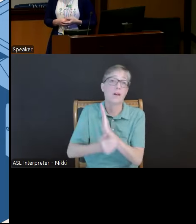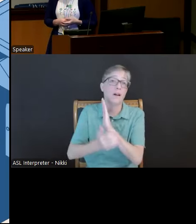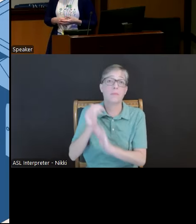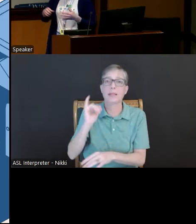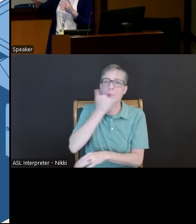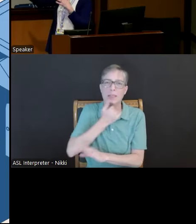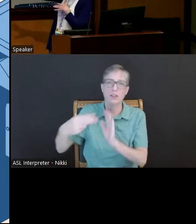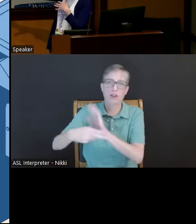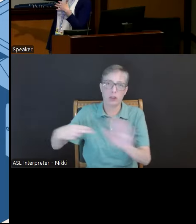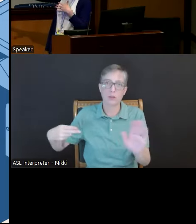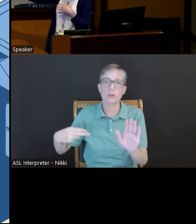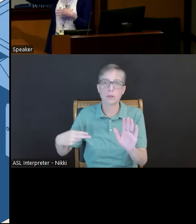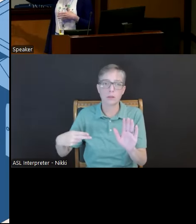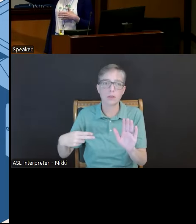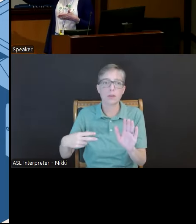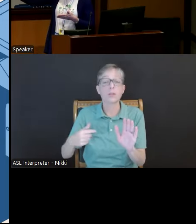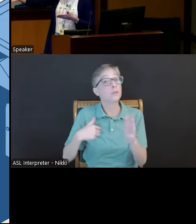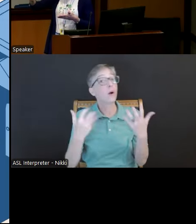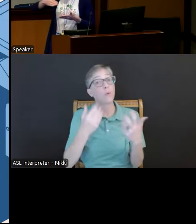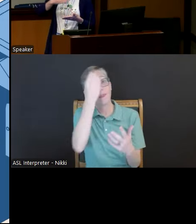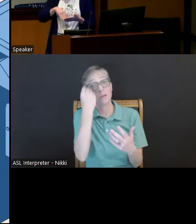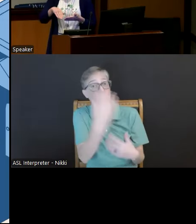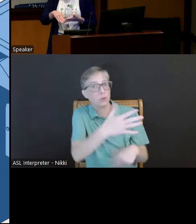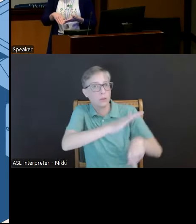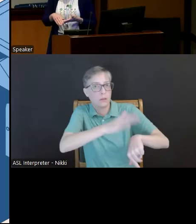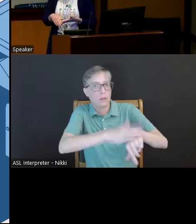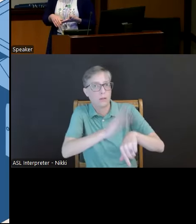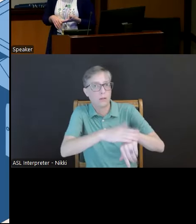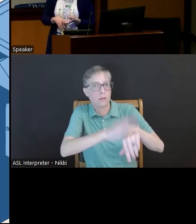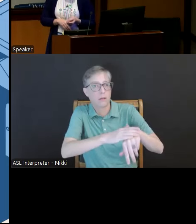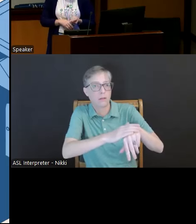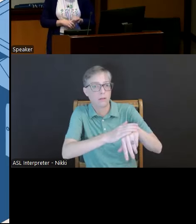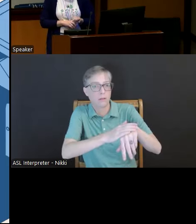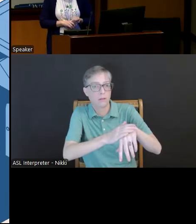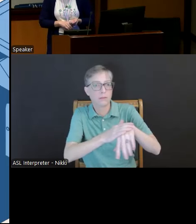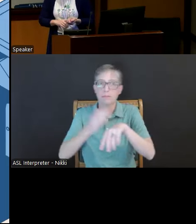a heads up than change this and have them think everybody's going to use this.